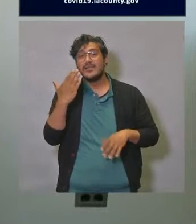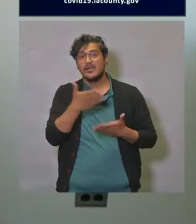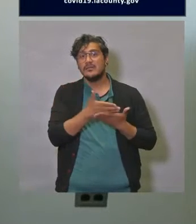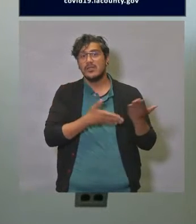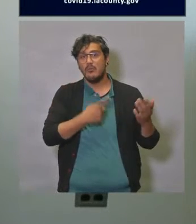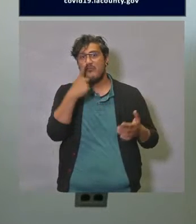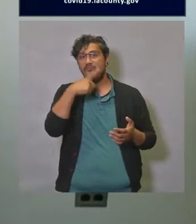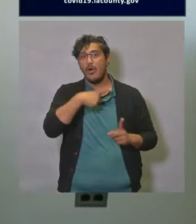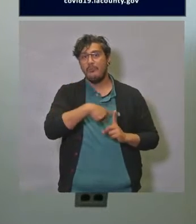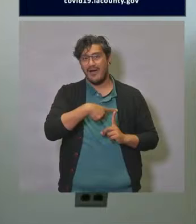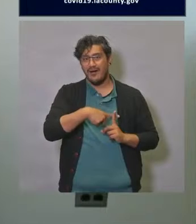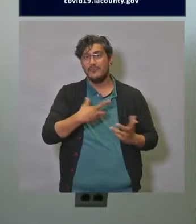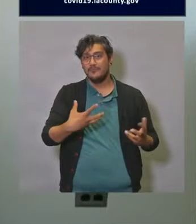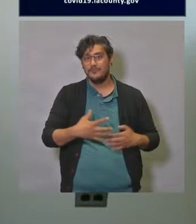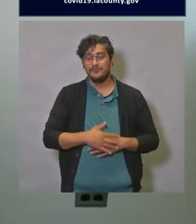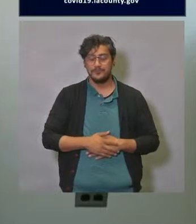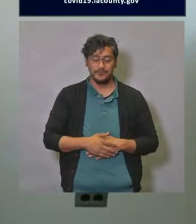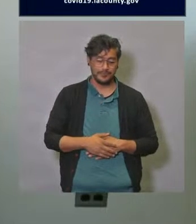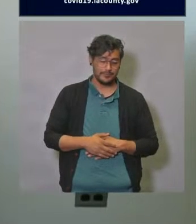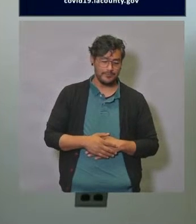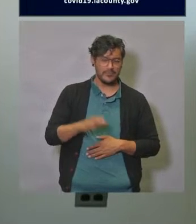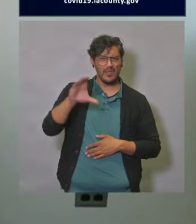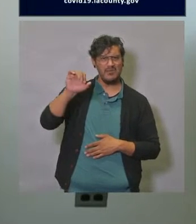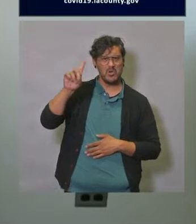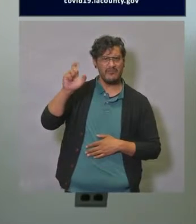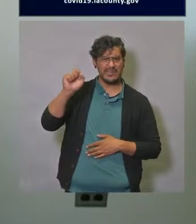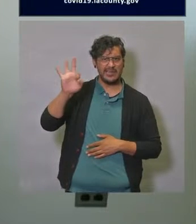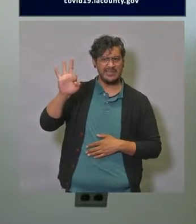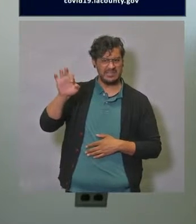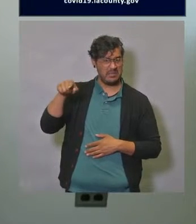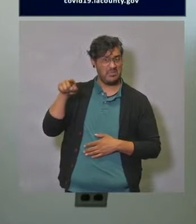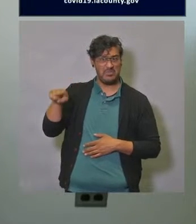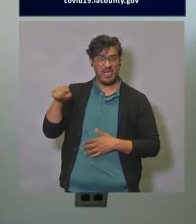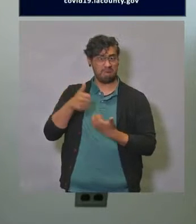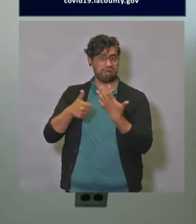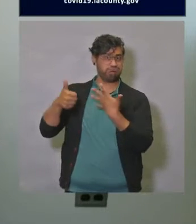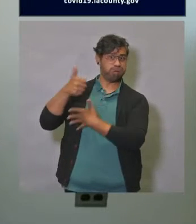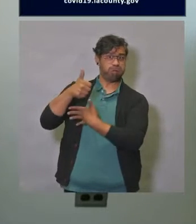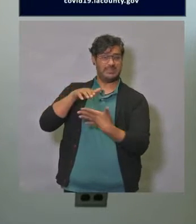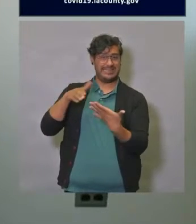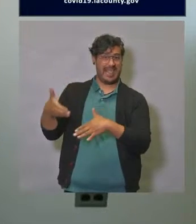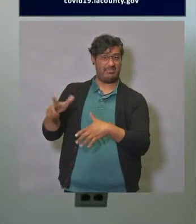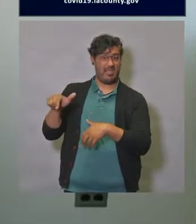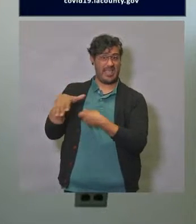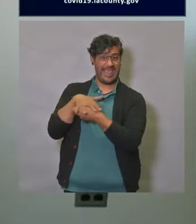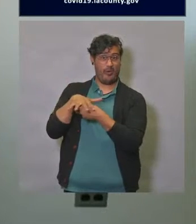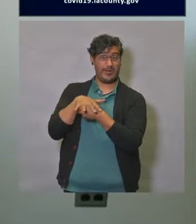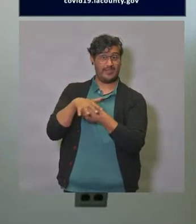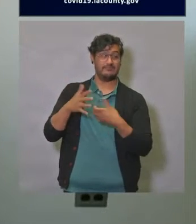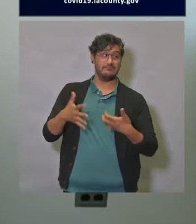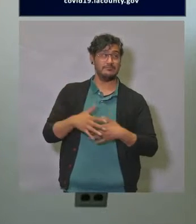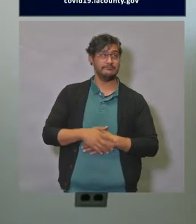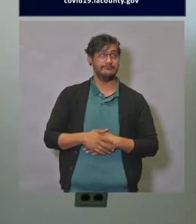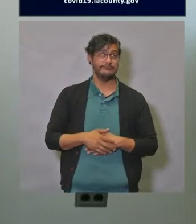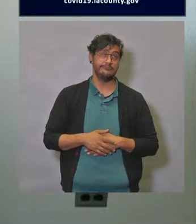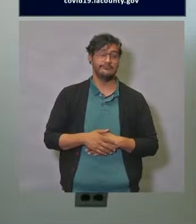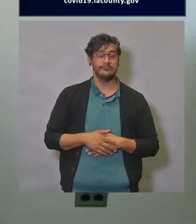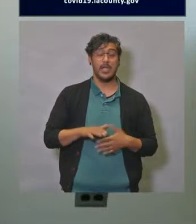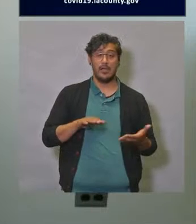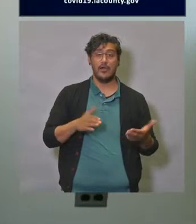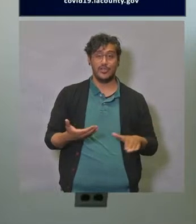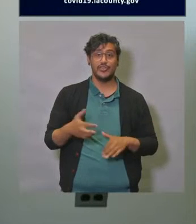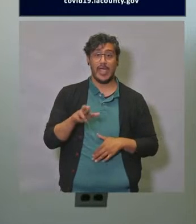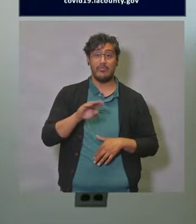well. In terms of COVID being the leading cause of death, I mean, obviously our death rate, fortunately